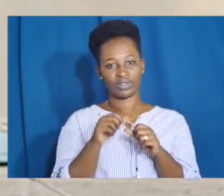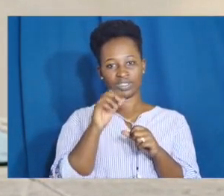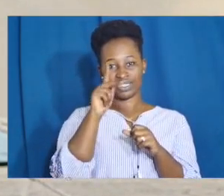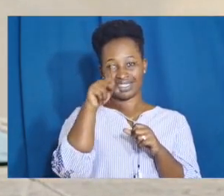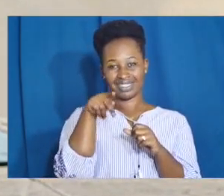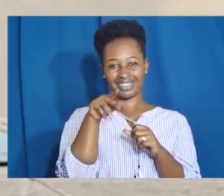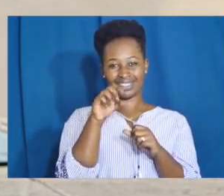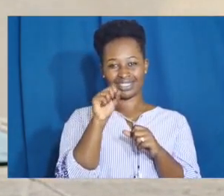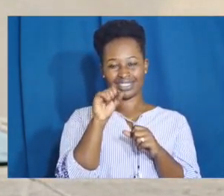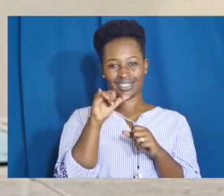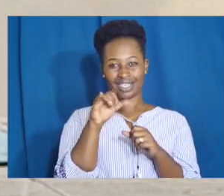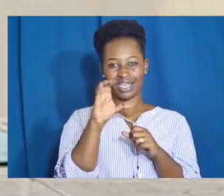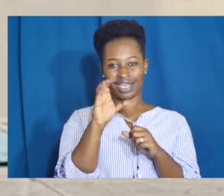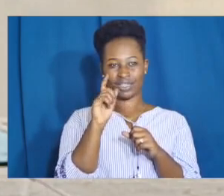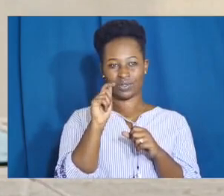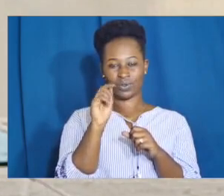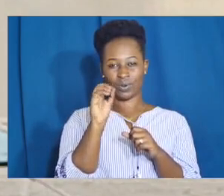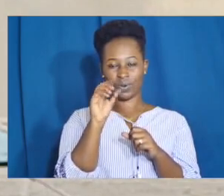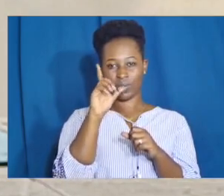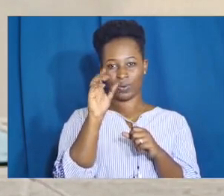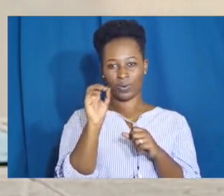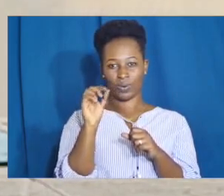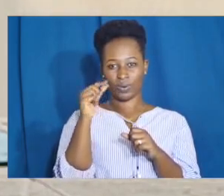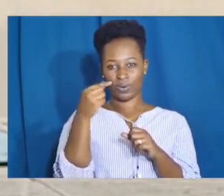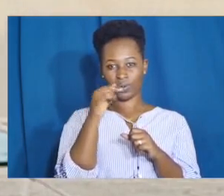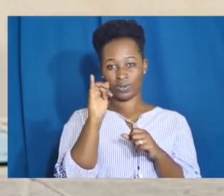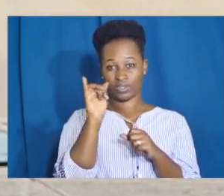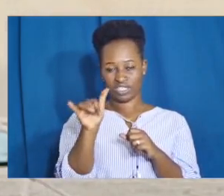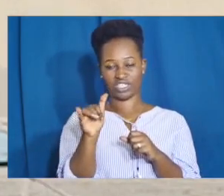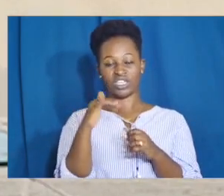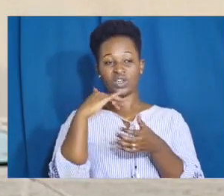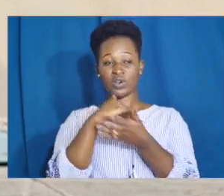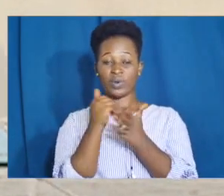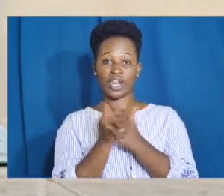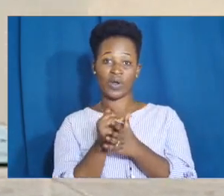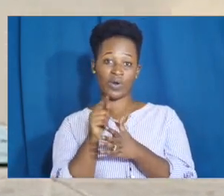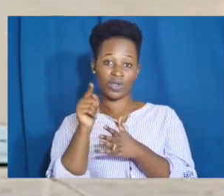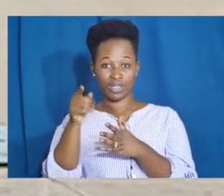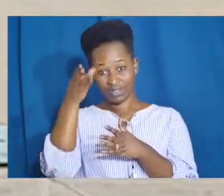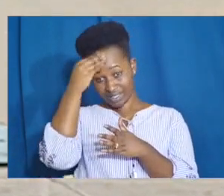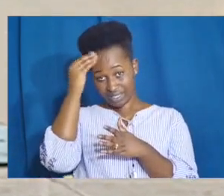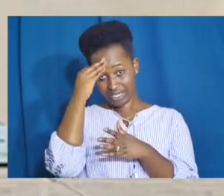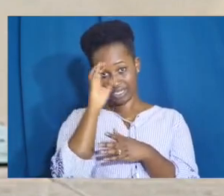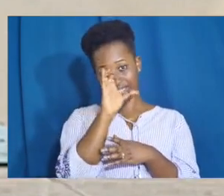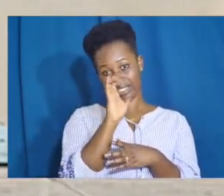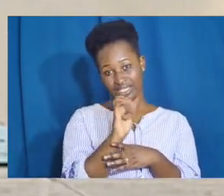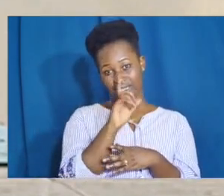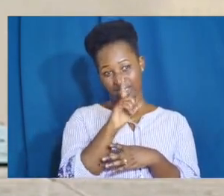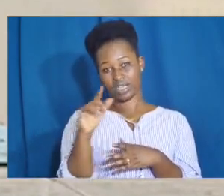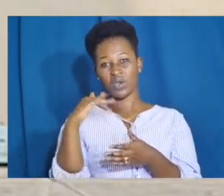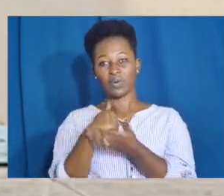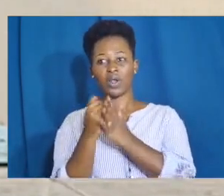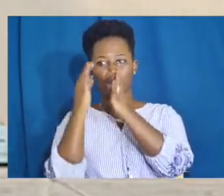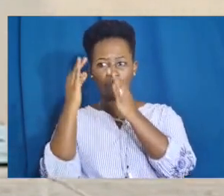which is the study of cells, because living organisms have cells. Let it